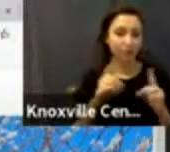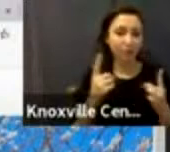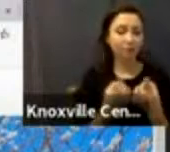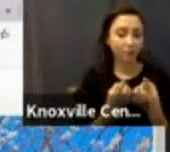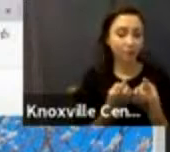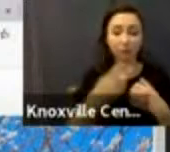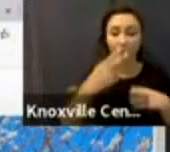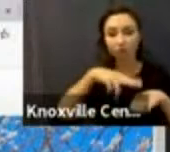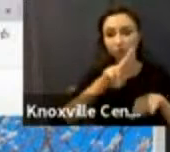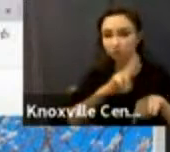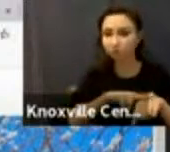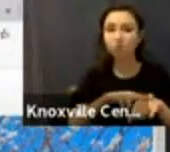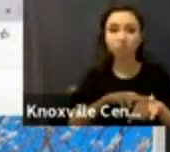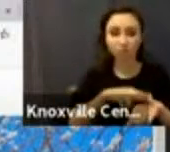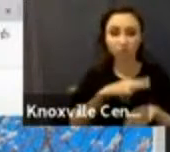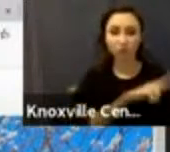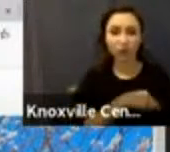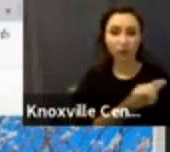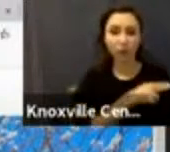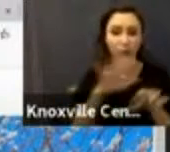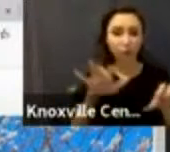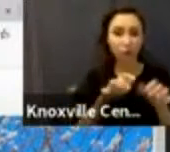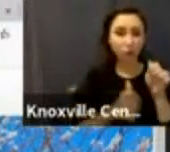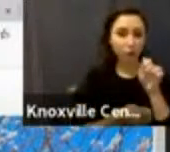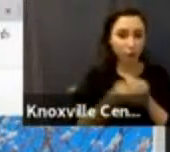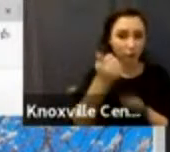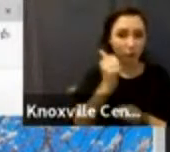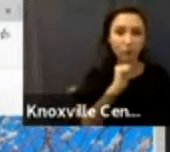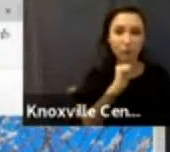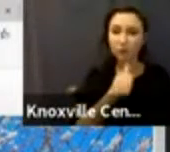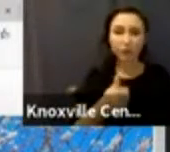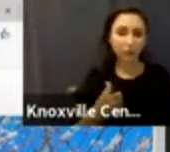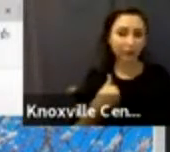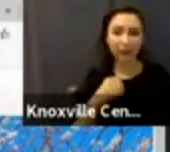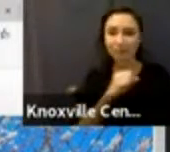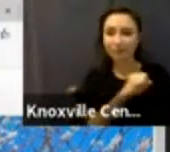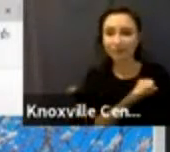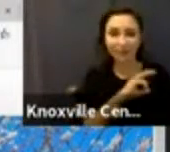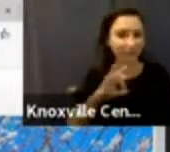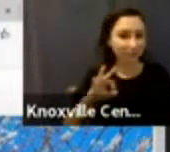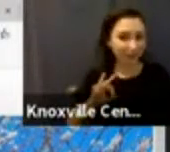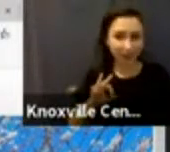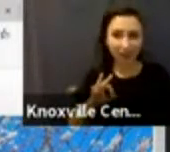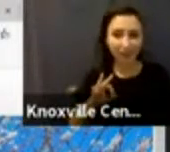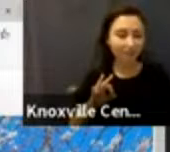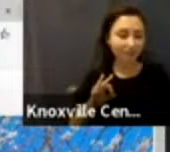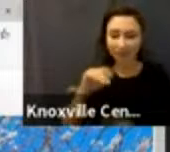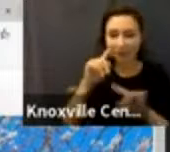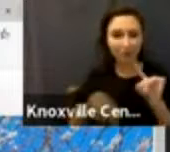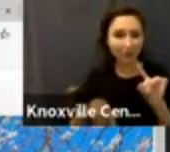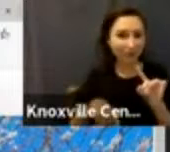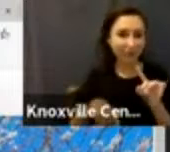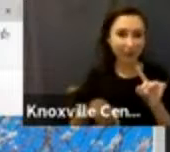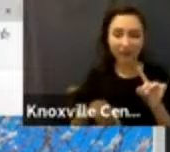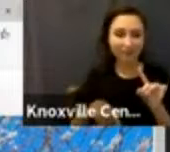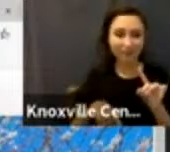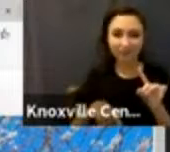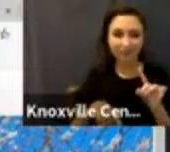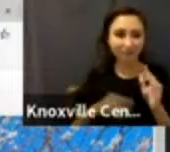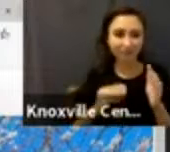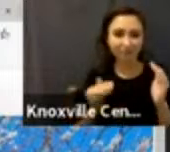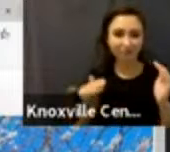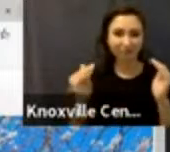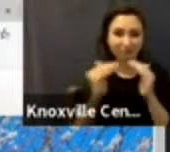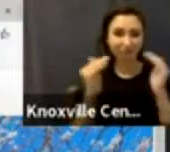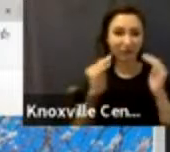the hospitals are doing the majority, but we don't have the staff or we can't scale up to eventually this is